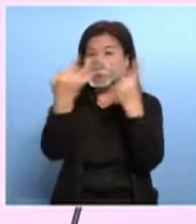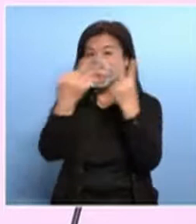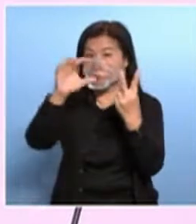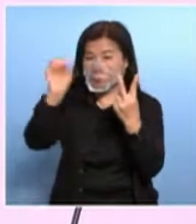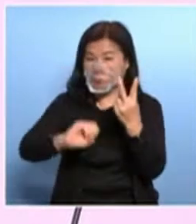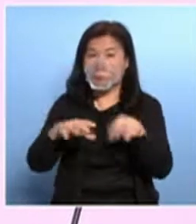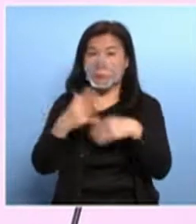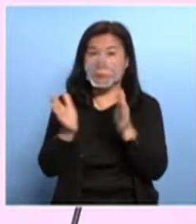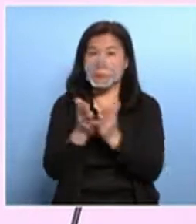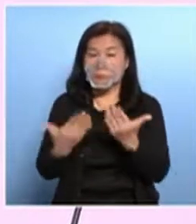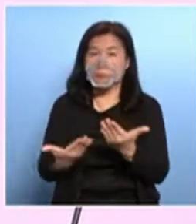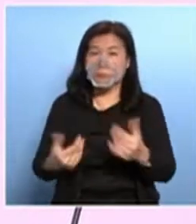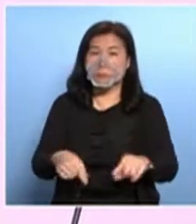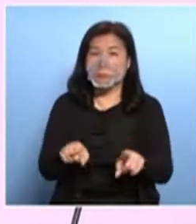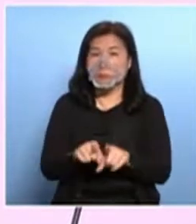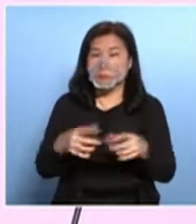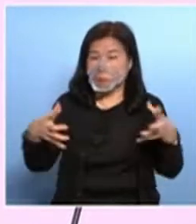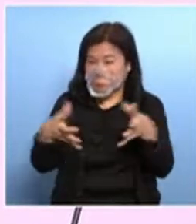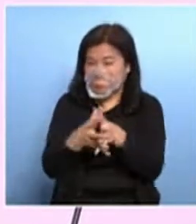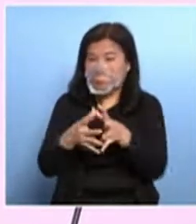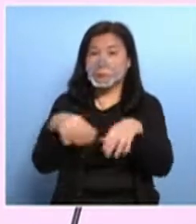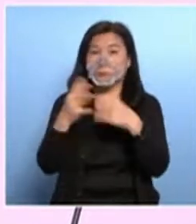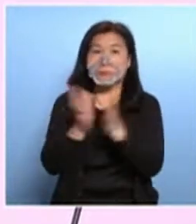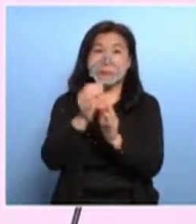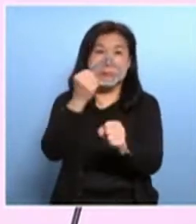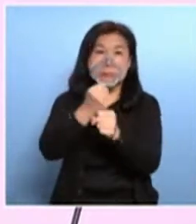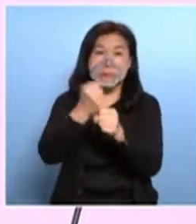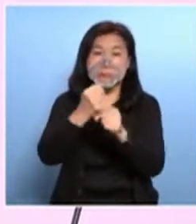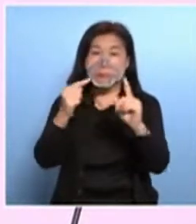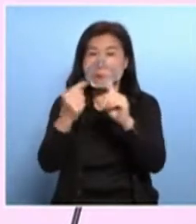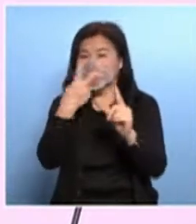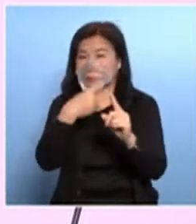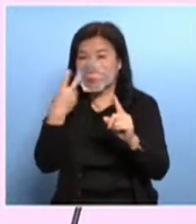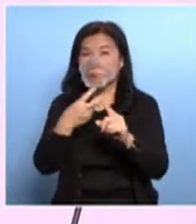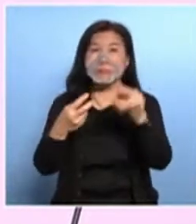2020, but only 7% of total employment.